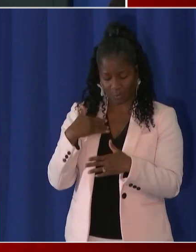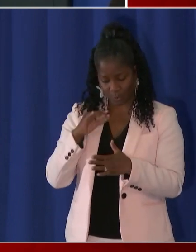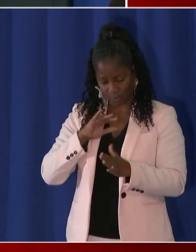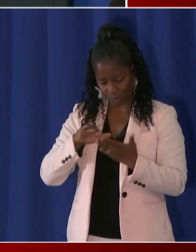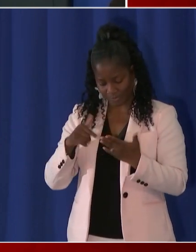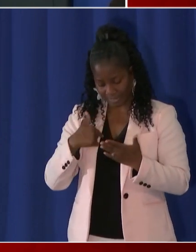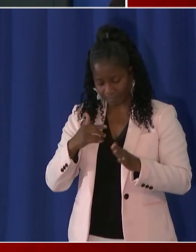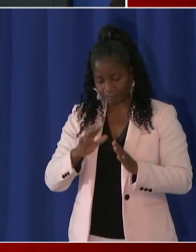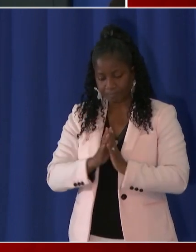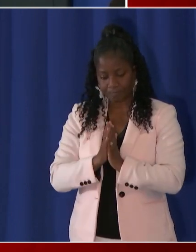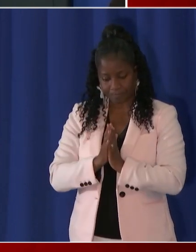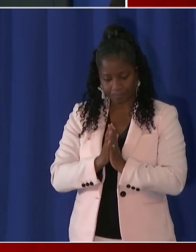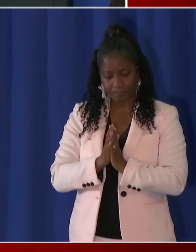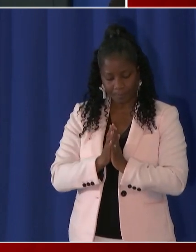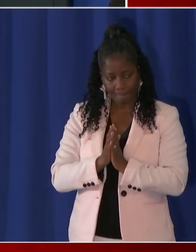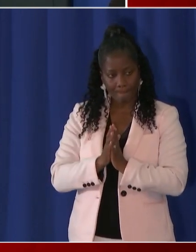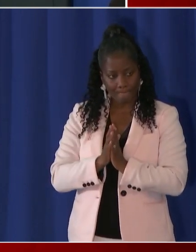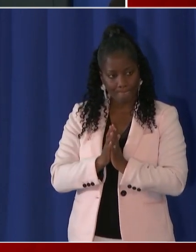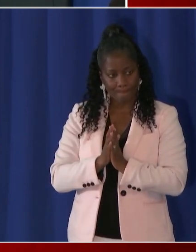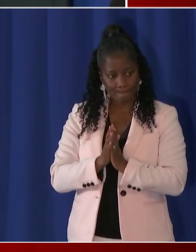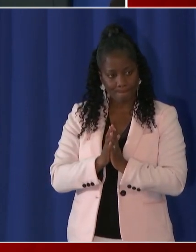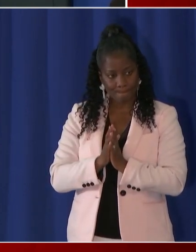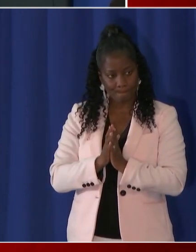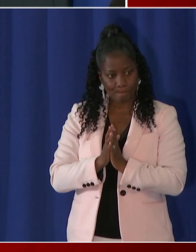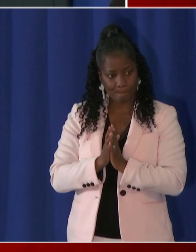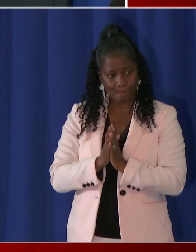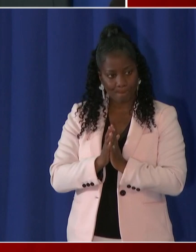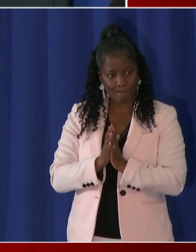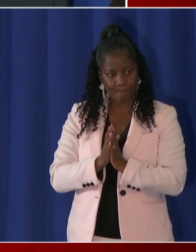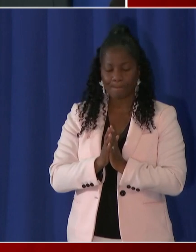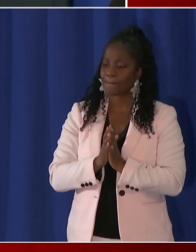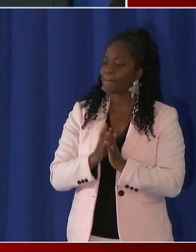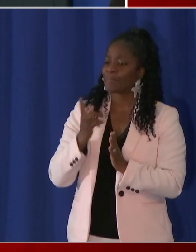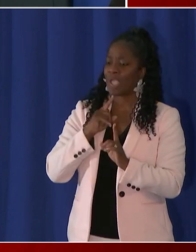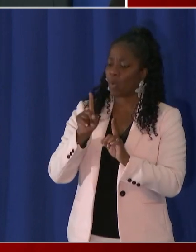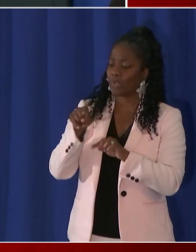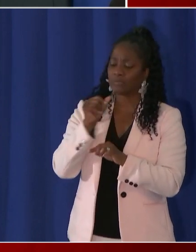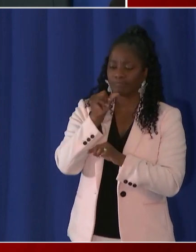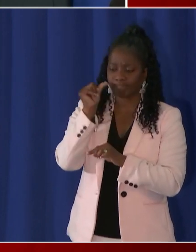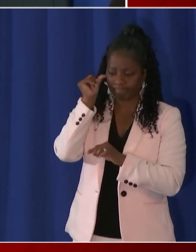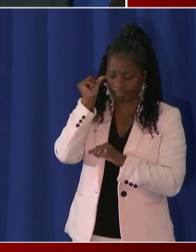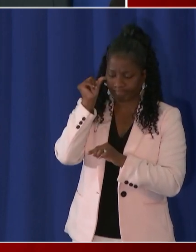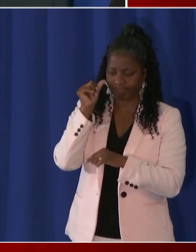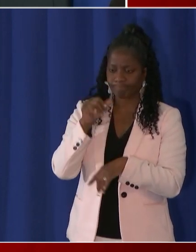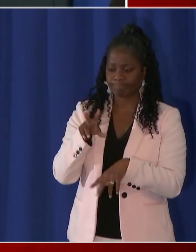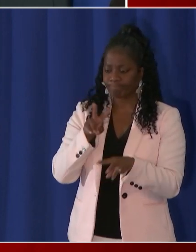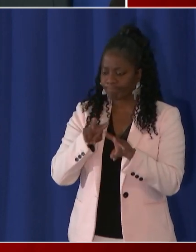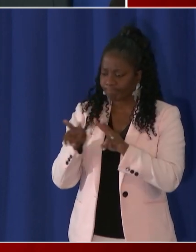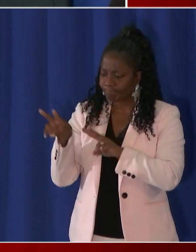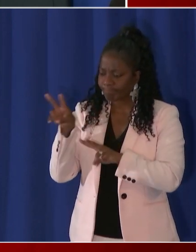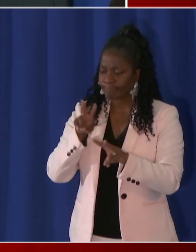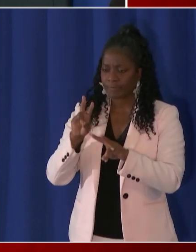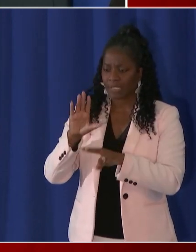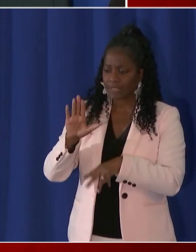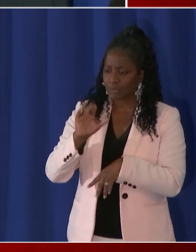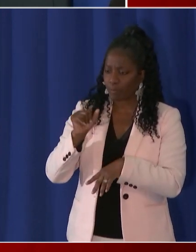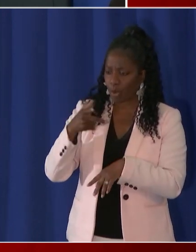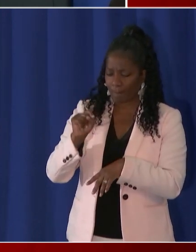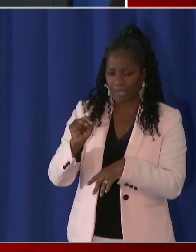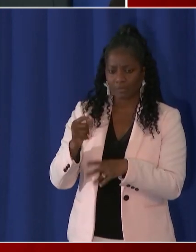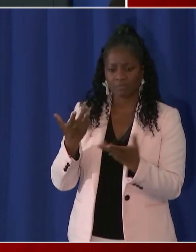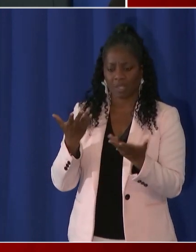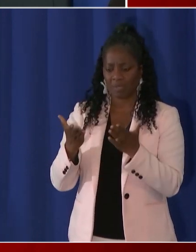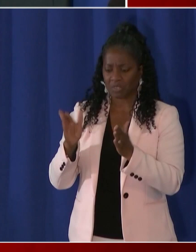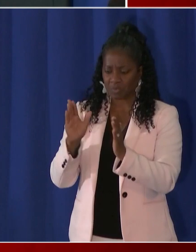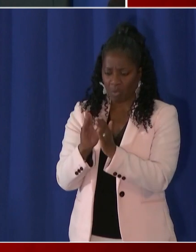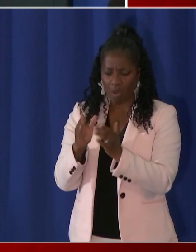me, we're still working at the apartment. I was through there yesterday, and we may have a small